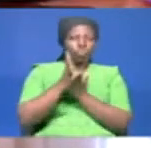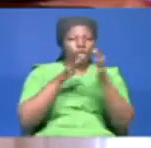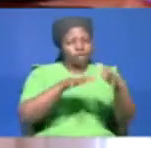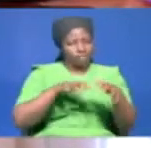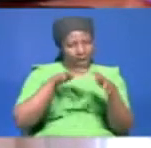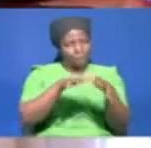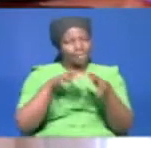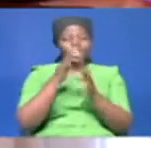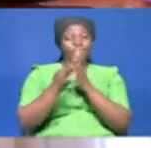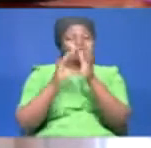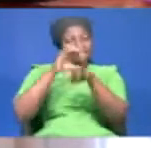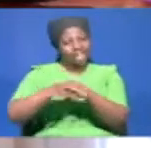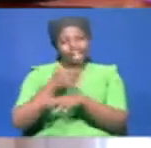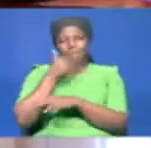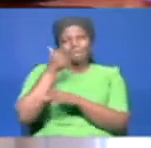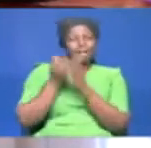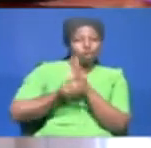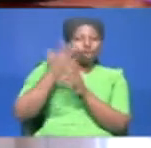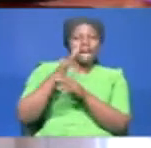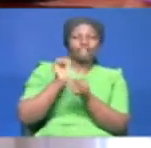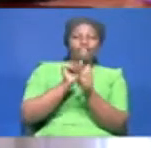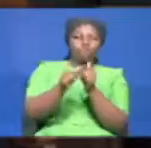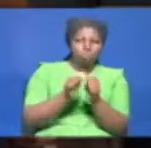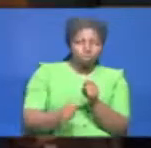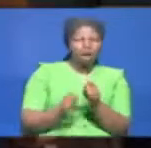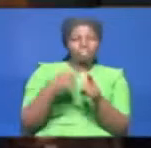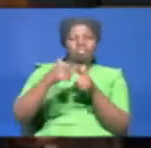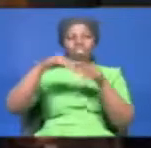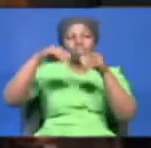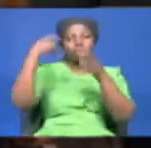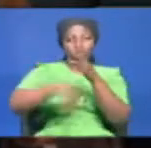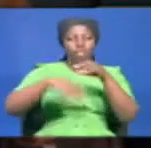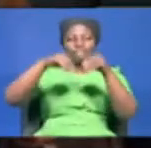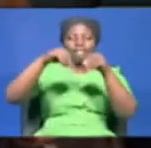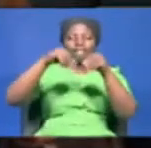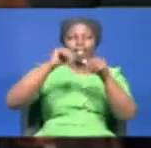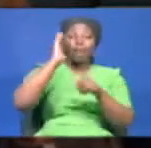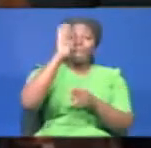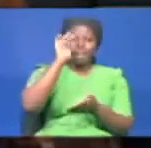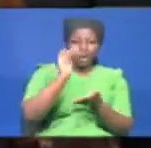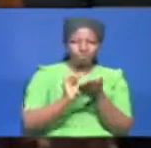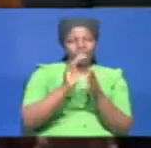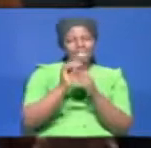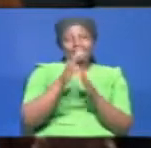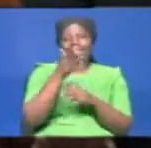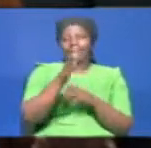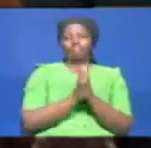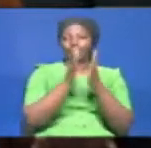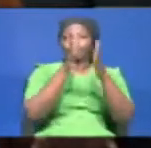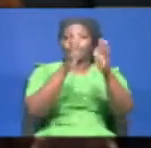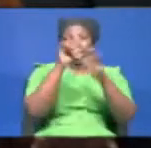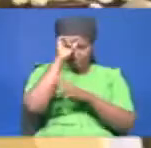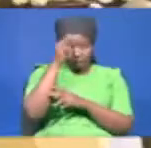ya mahindi, bei ya unga itateremuka automatically. Leaders present lauded the government for the subsidized